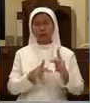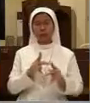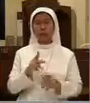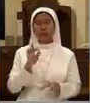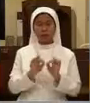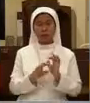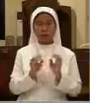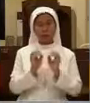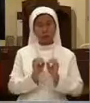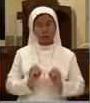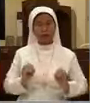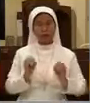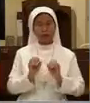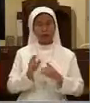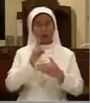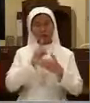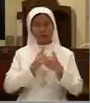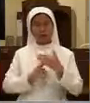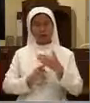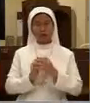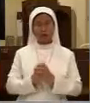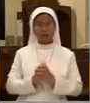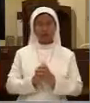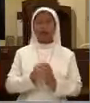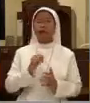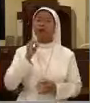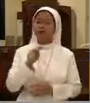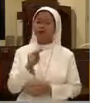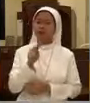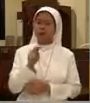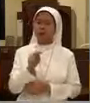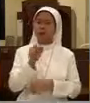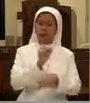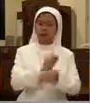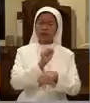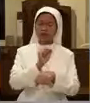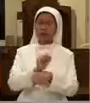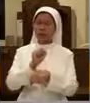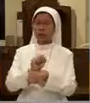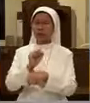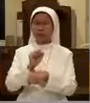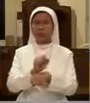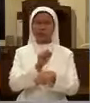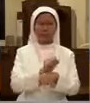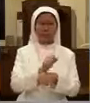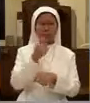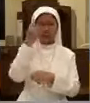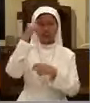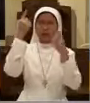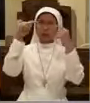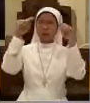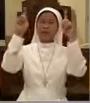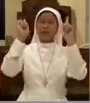The only thing that we will do is to work, work, work for success.